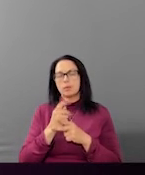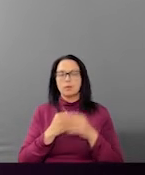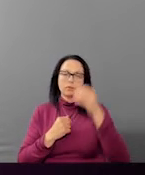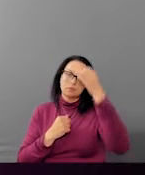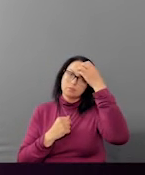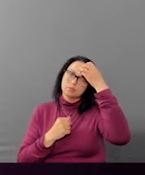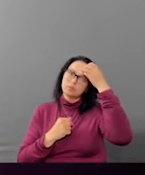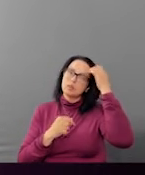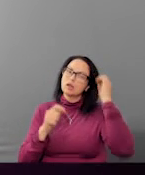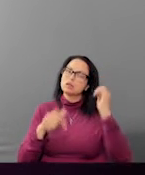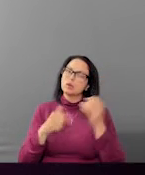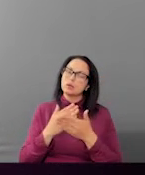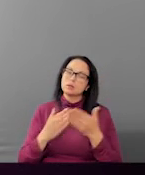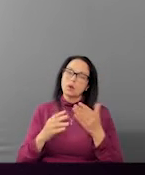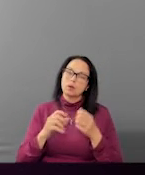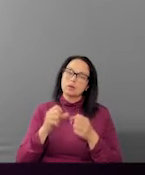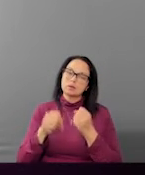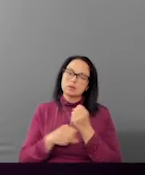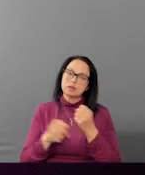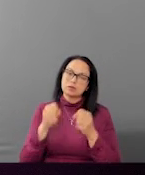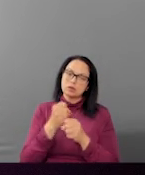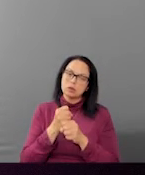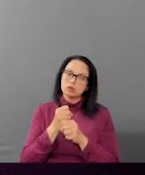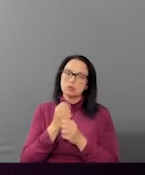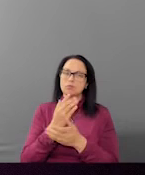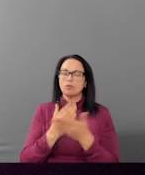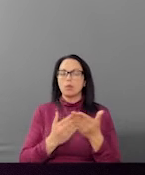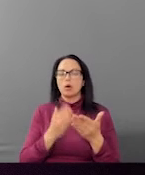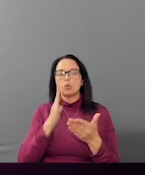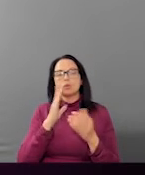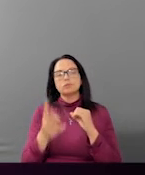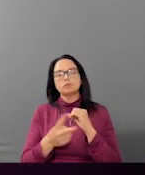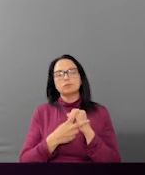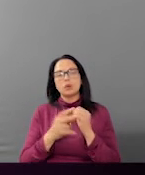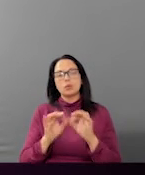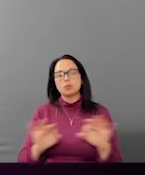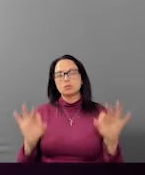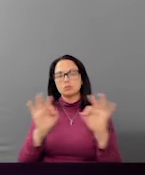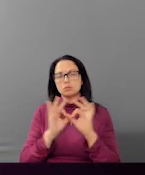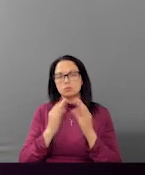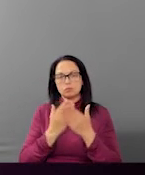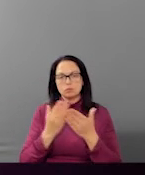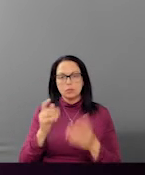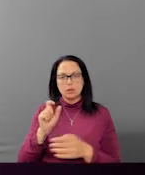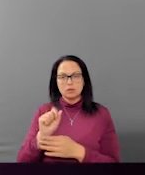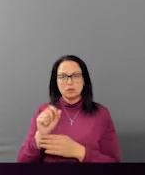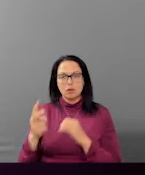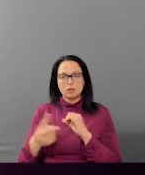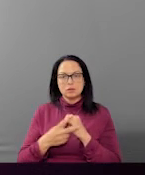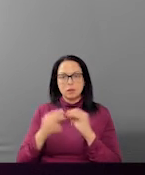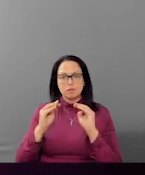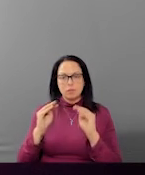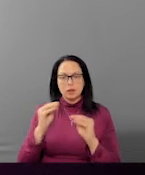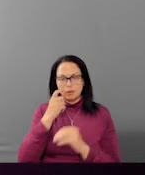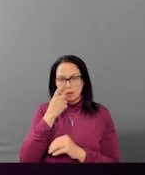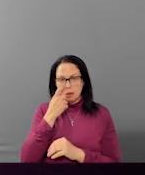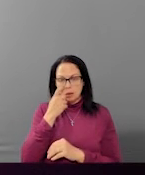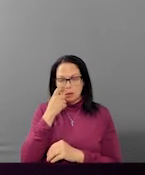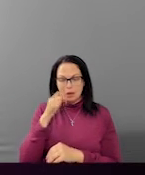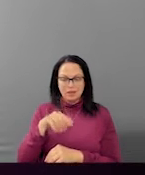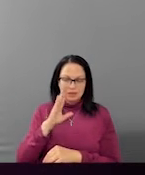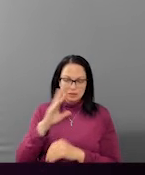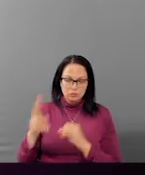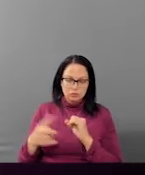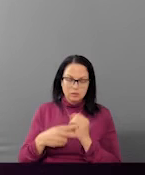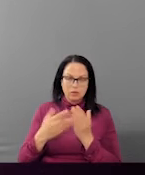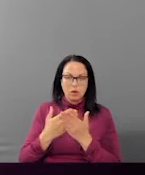the construction part. We're saving all this, and then kind of the most important thing here is this .save method. This is what actually saves our object to the graph